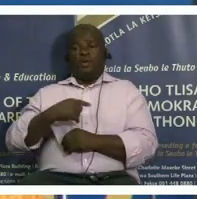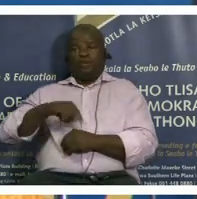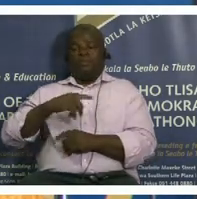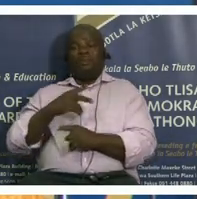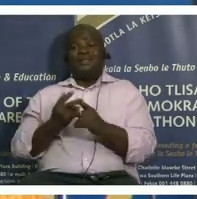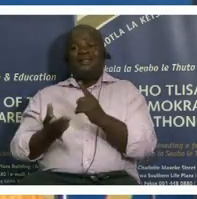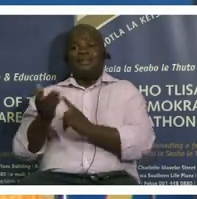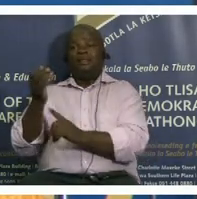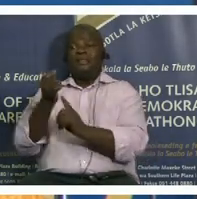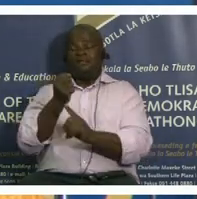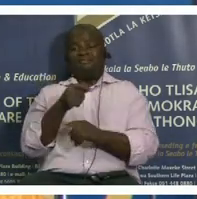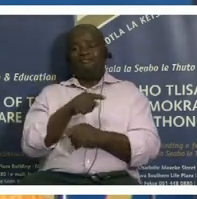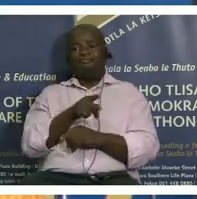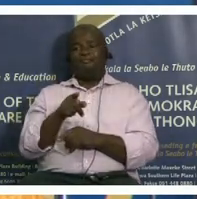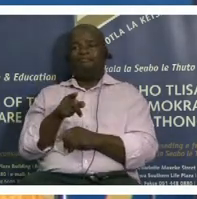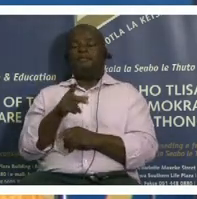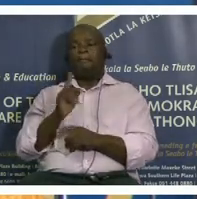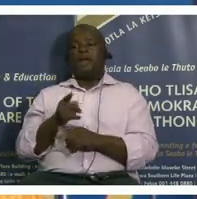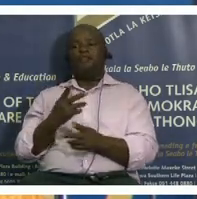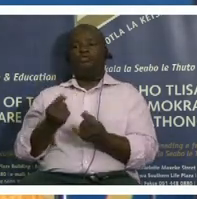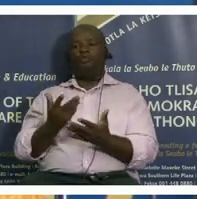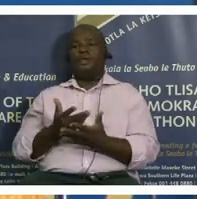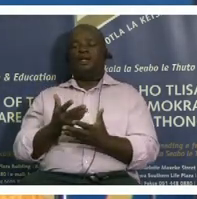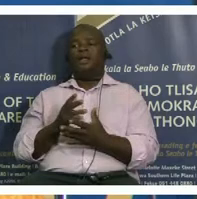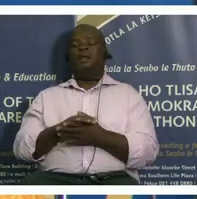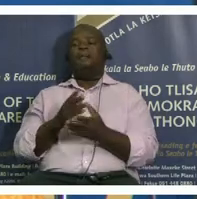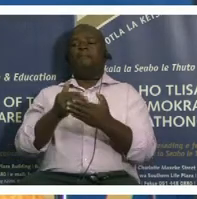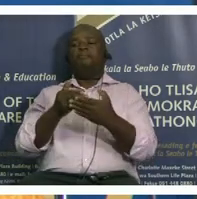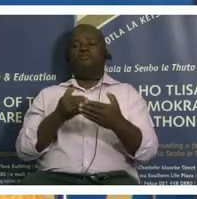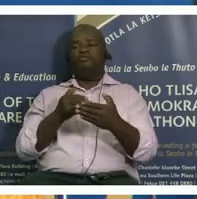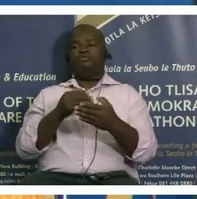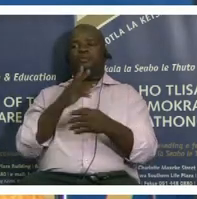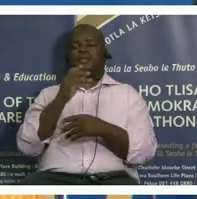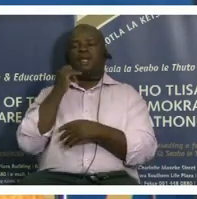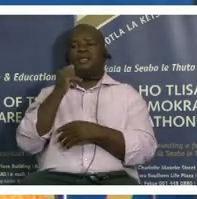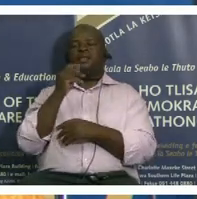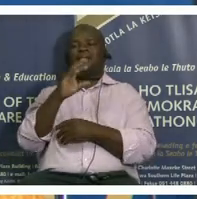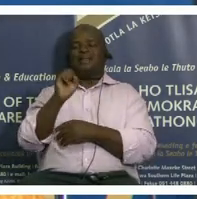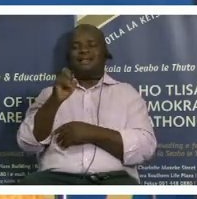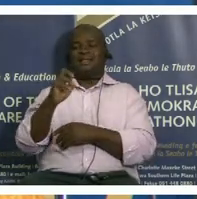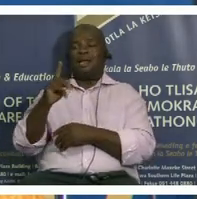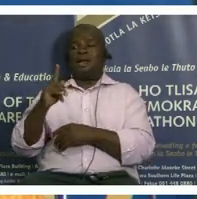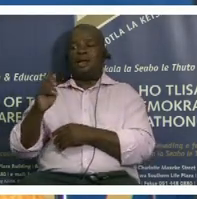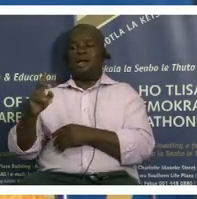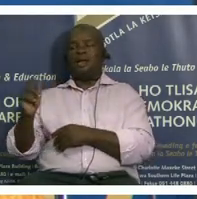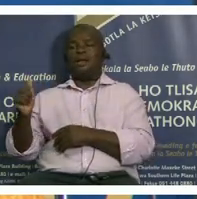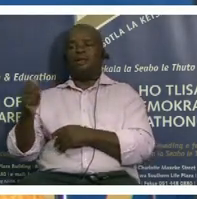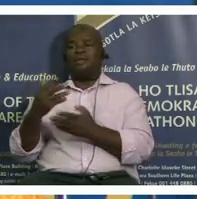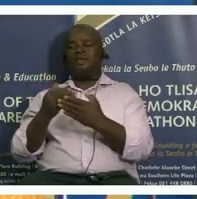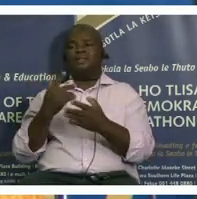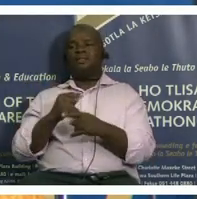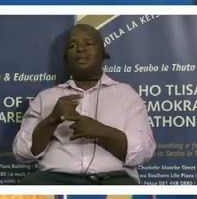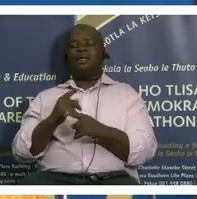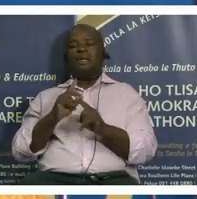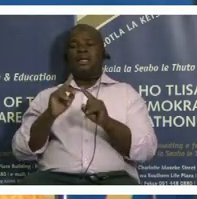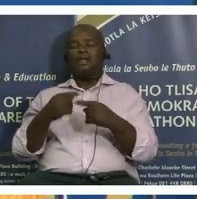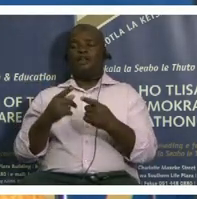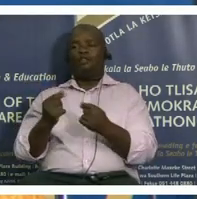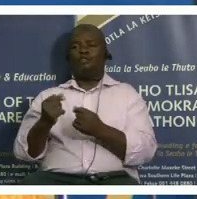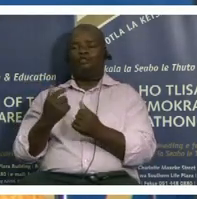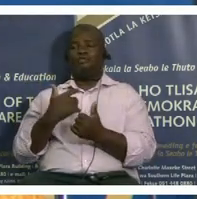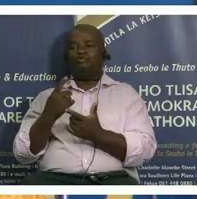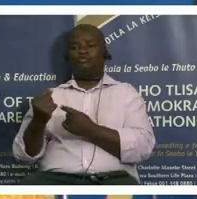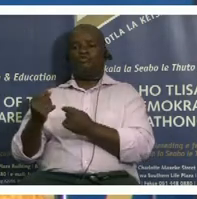this, we need to do what Thomas Sankara once directed. You cannot carry out